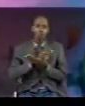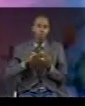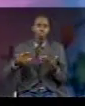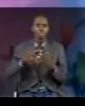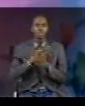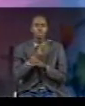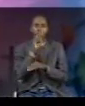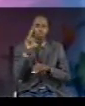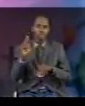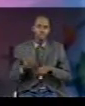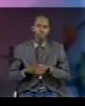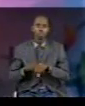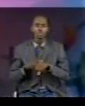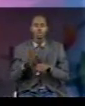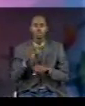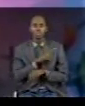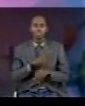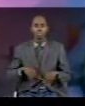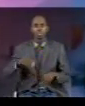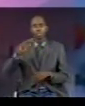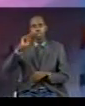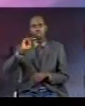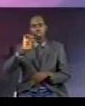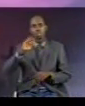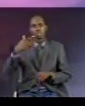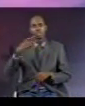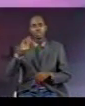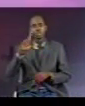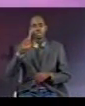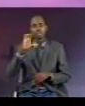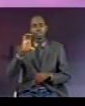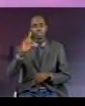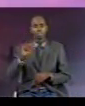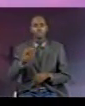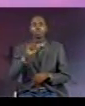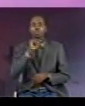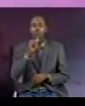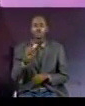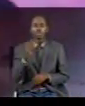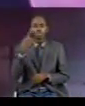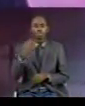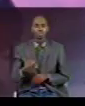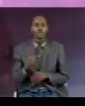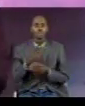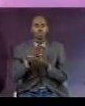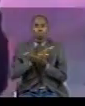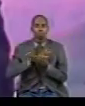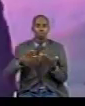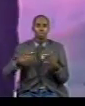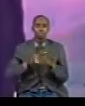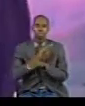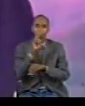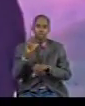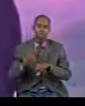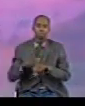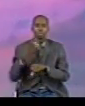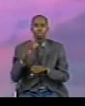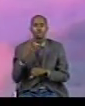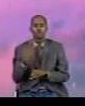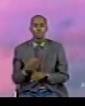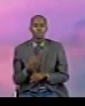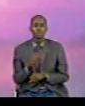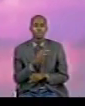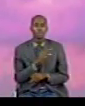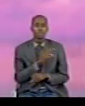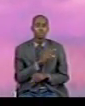will join you to this holy nation, to the people of God. Your redemption starts tonight, and then it